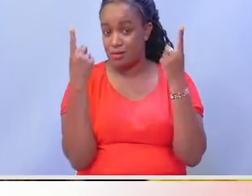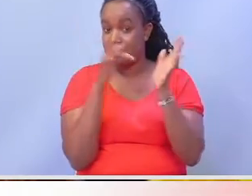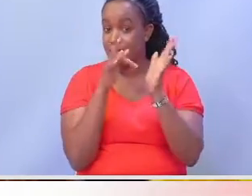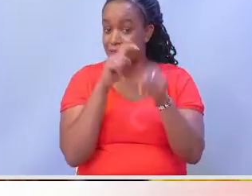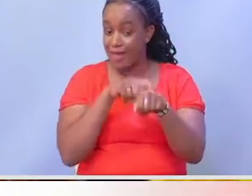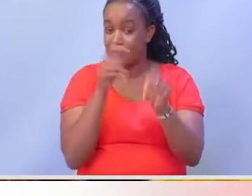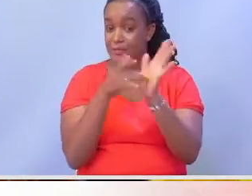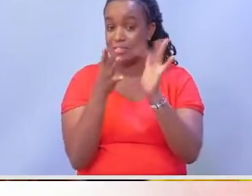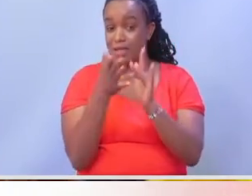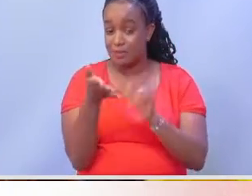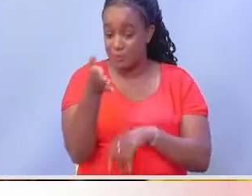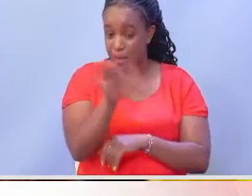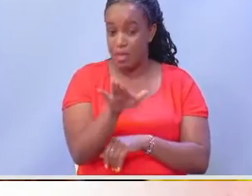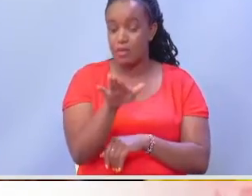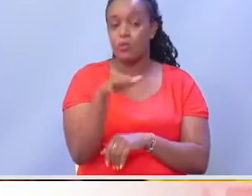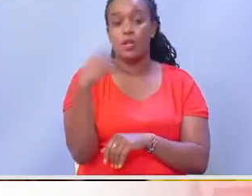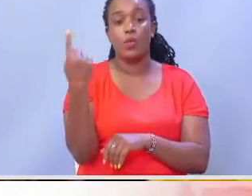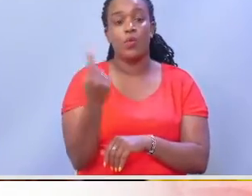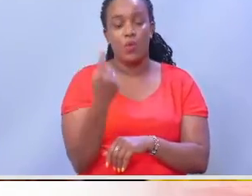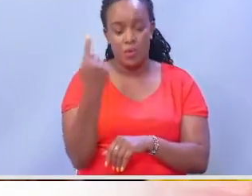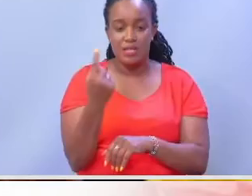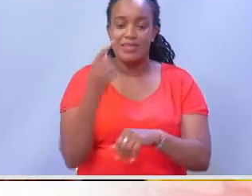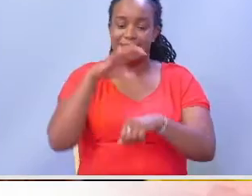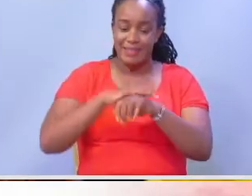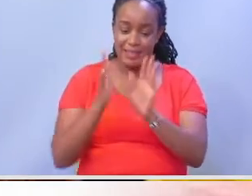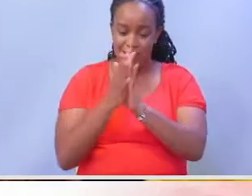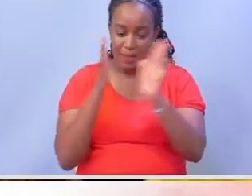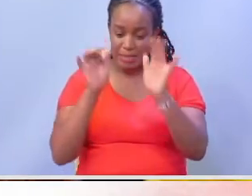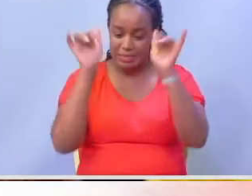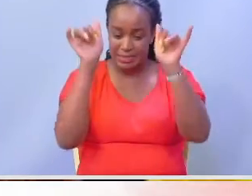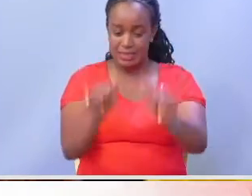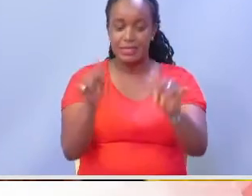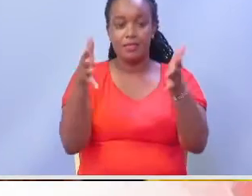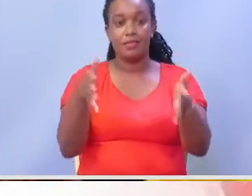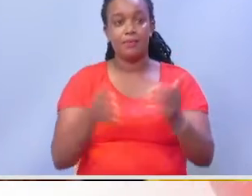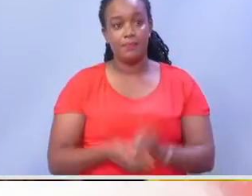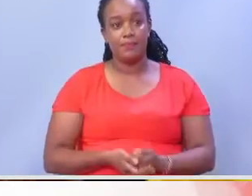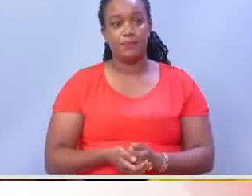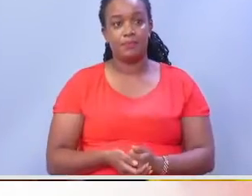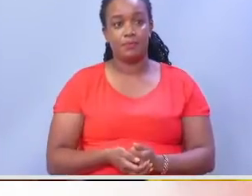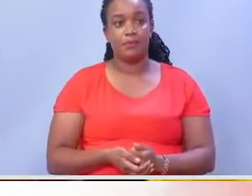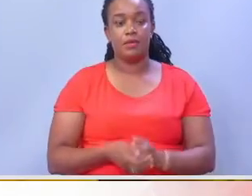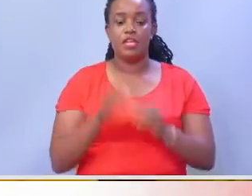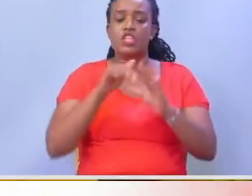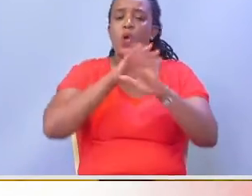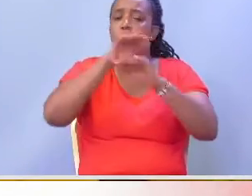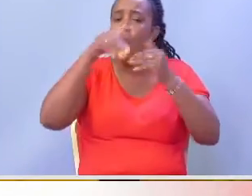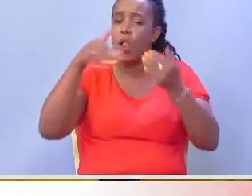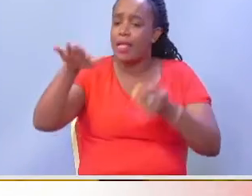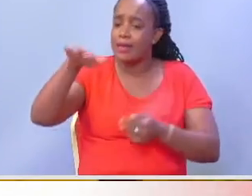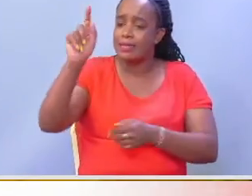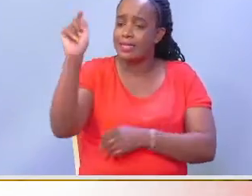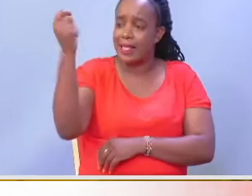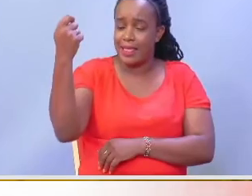comes back, we want him to find the back, to find the bus traveling all corners of Kenya. Mimi